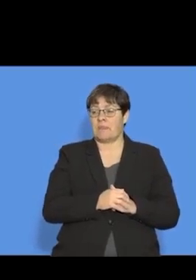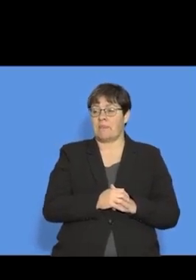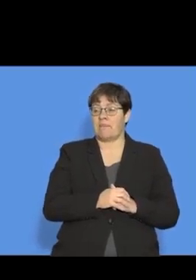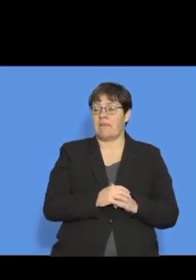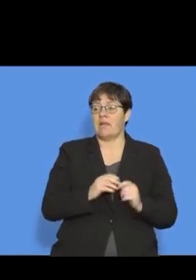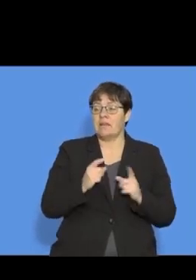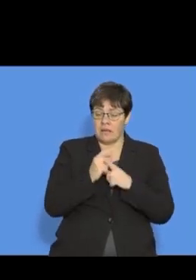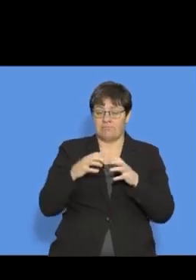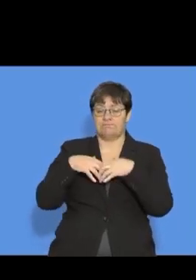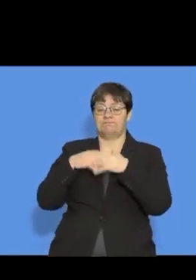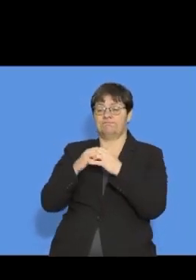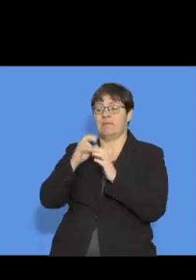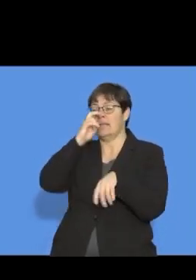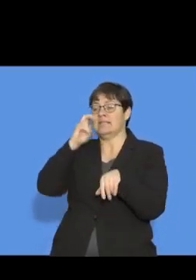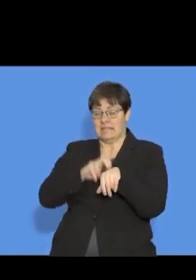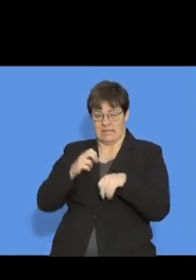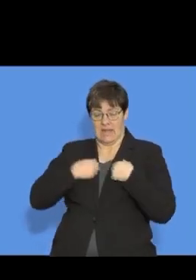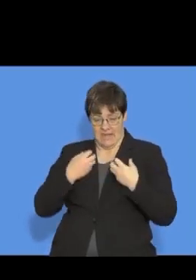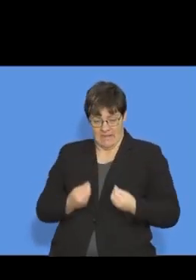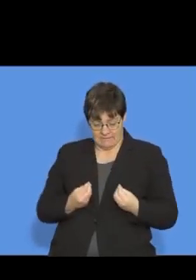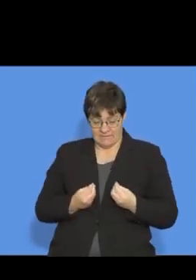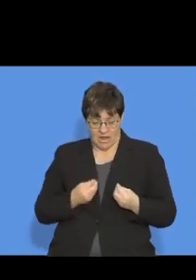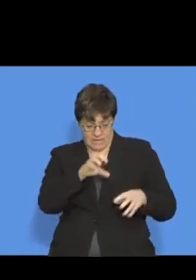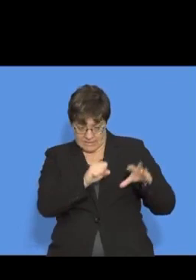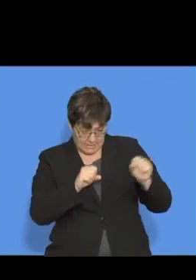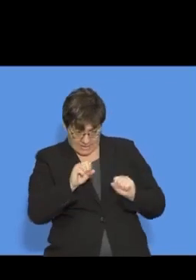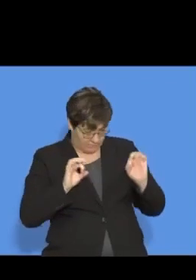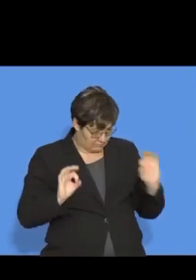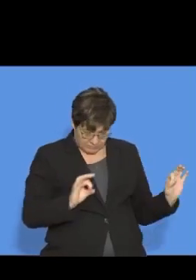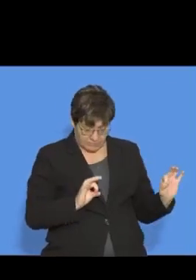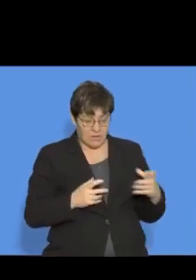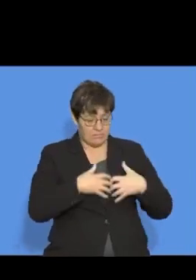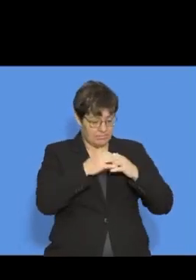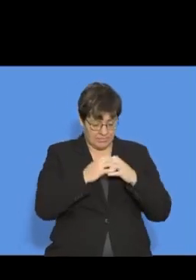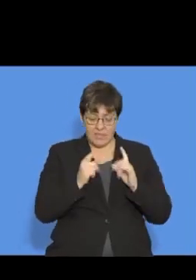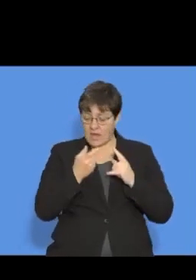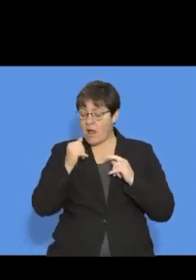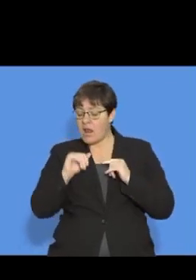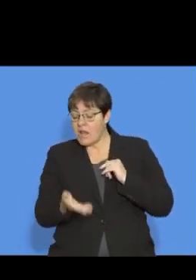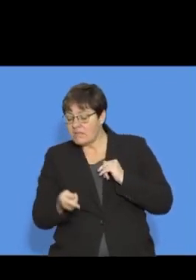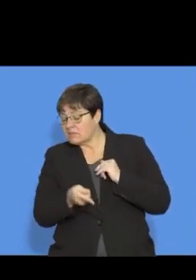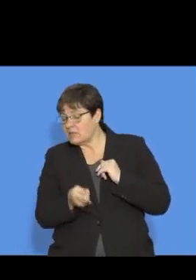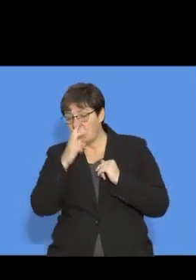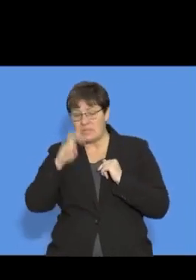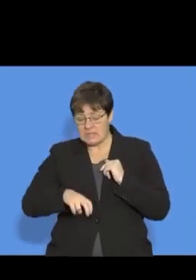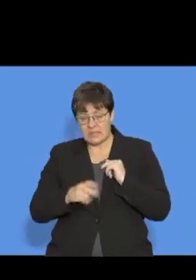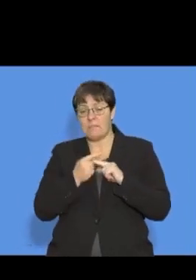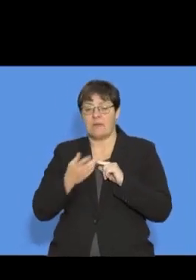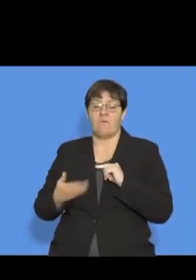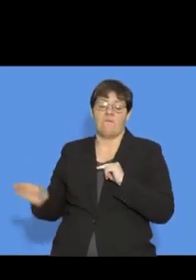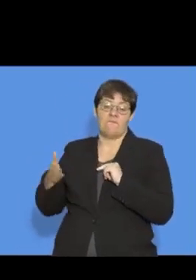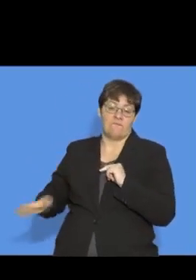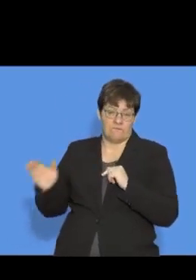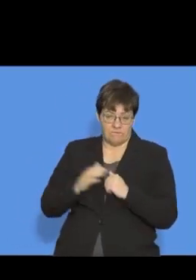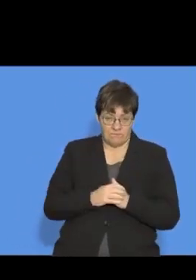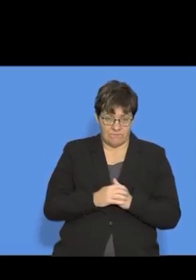they are assimilated based on what the body needs to make what the cell uses. And then again, the undigested material